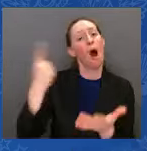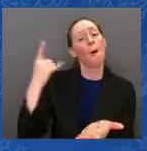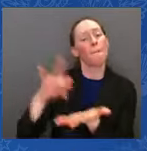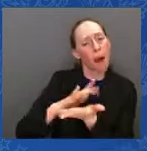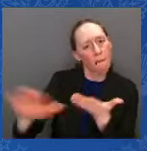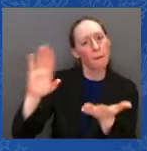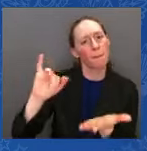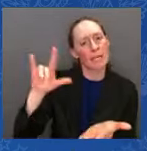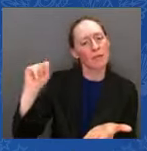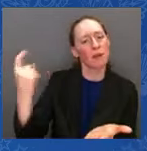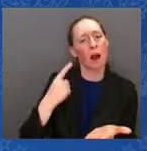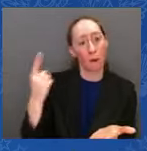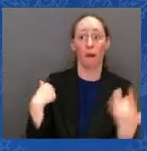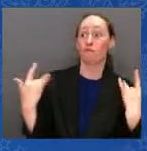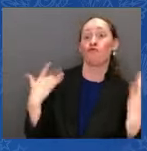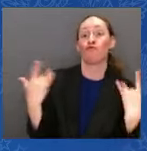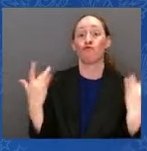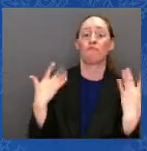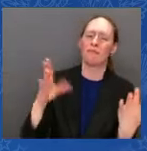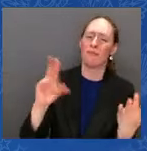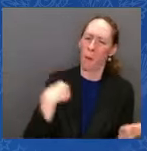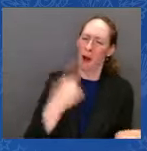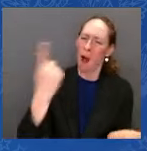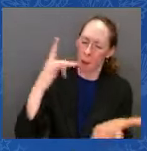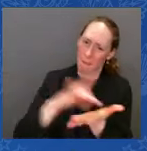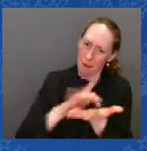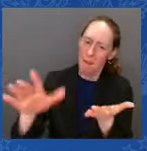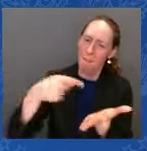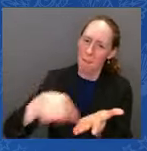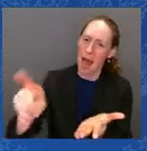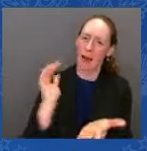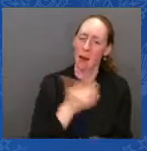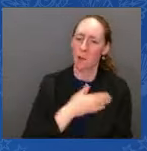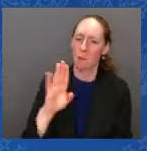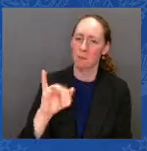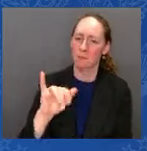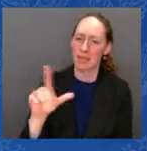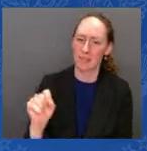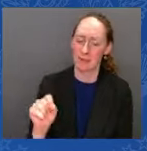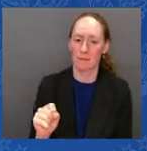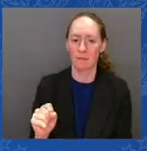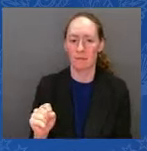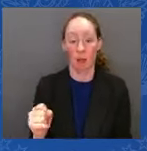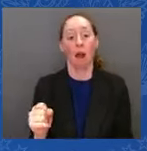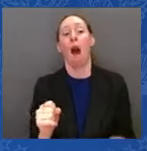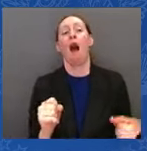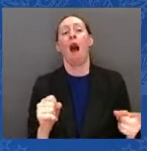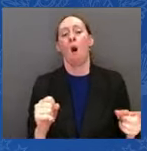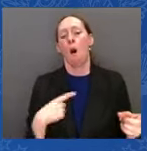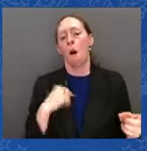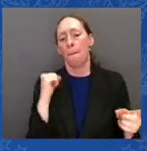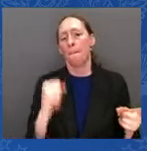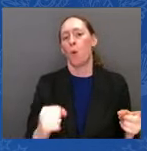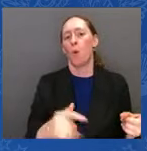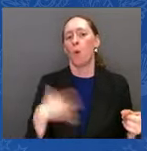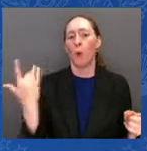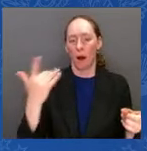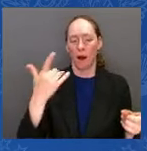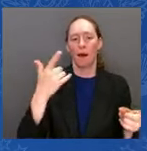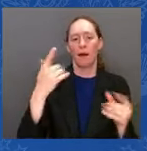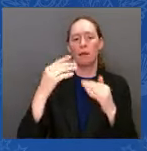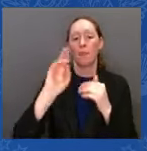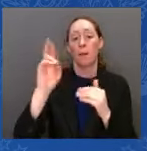And I was pleased, but not surprised, by the Republican leader in the United States Senate, McConnell, who said after the meeting in the